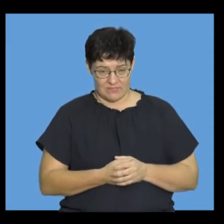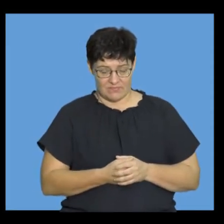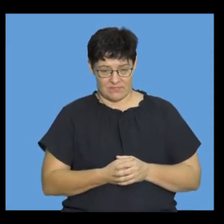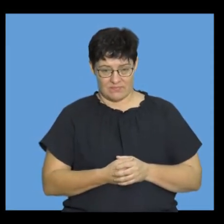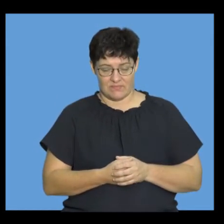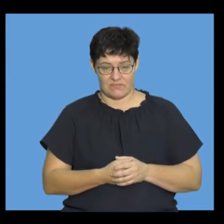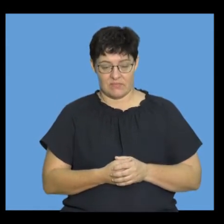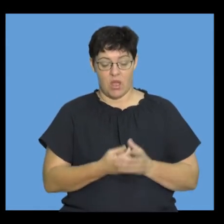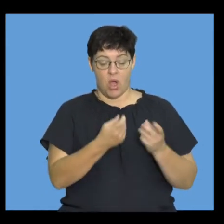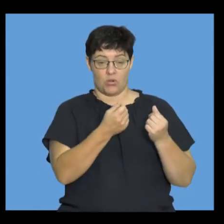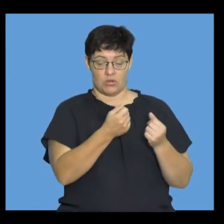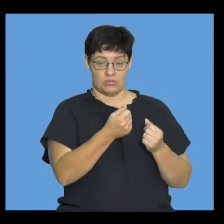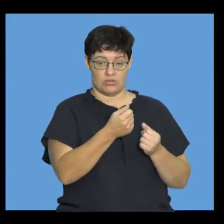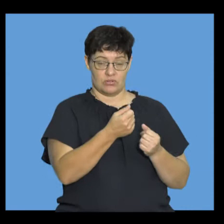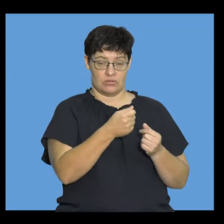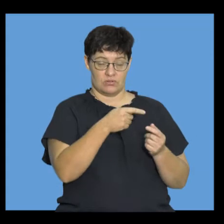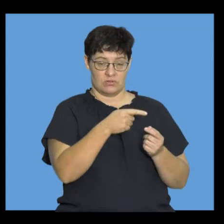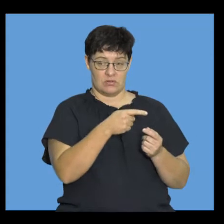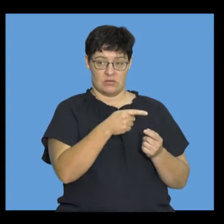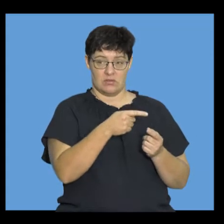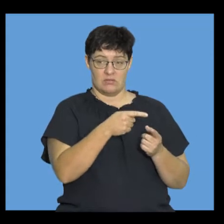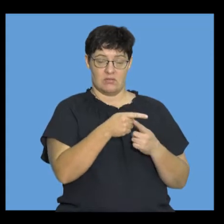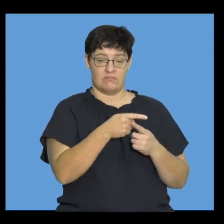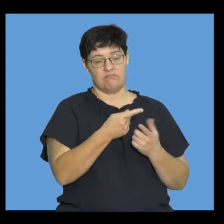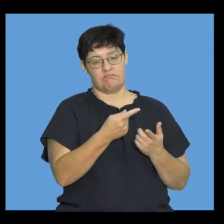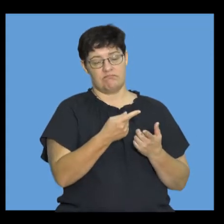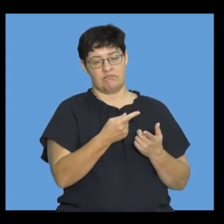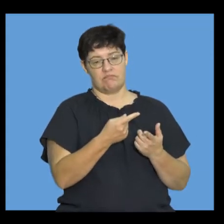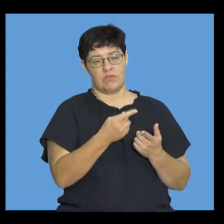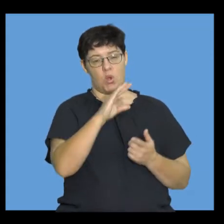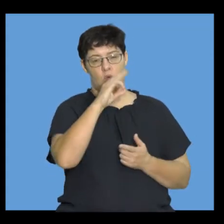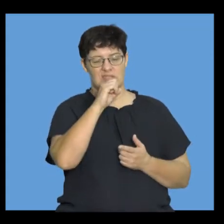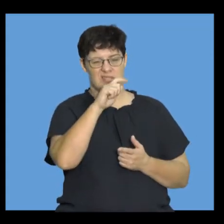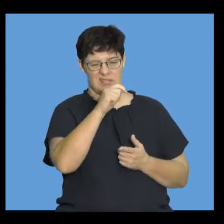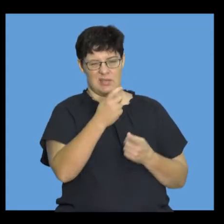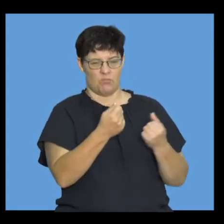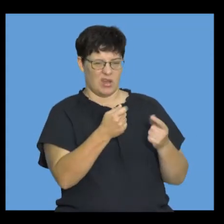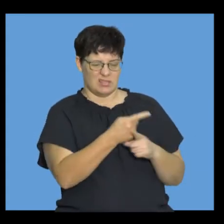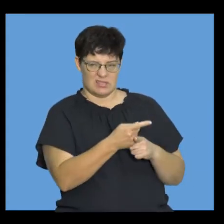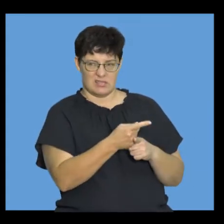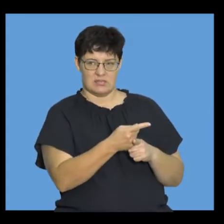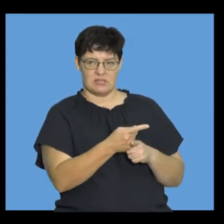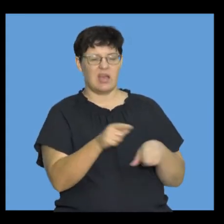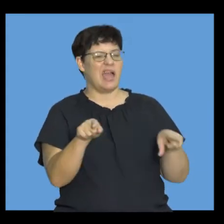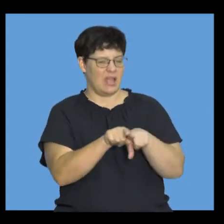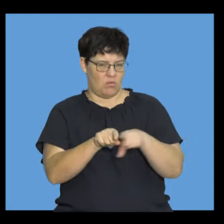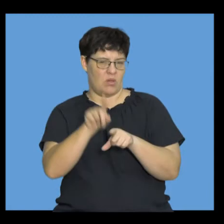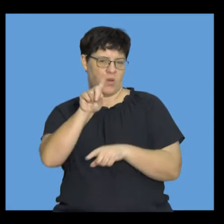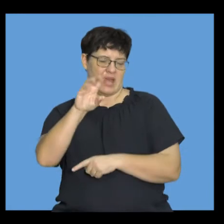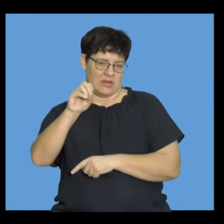Cost price is equal to 100, always, right? The cost is always equal to